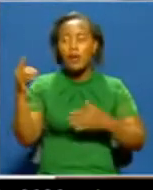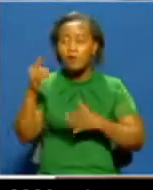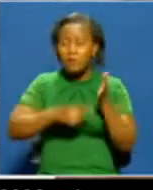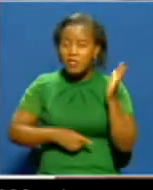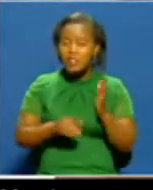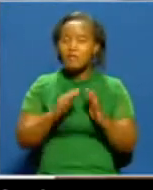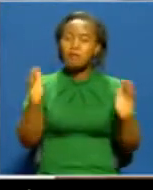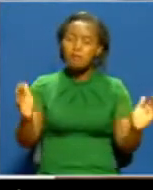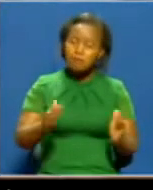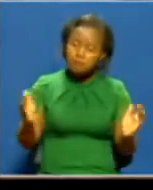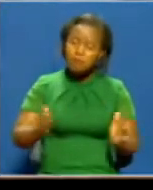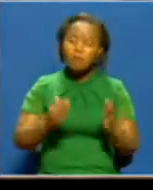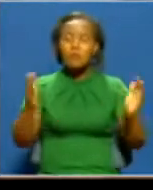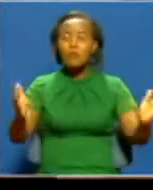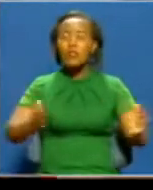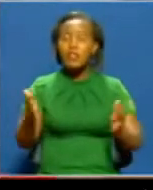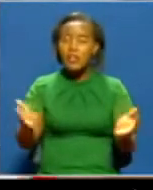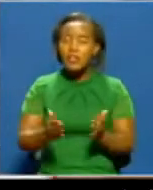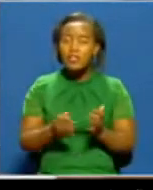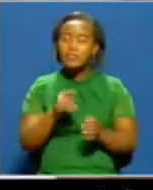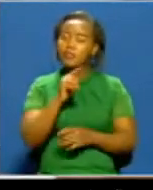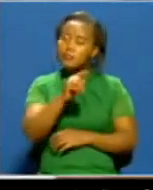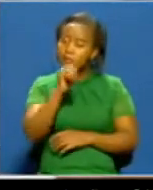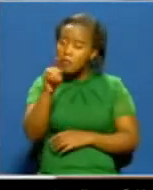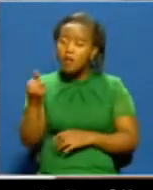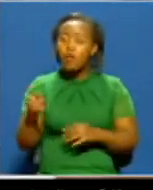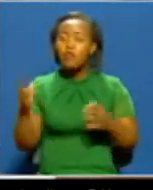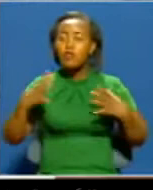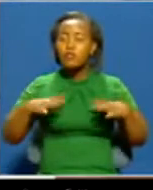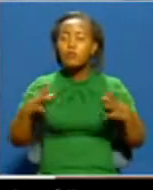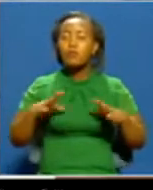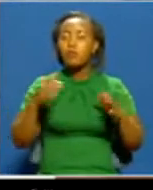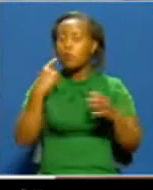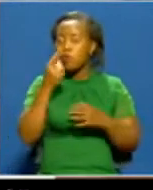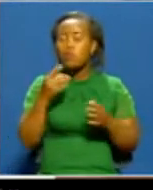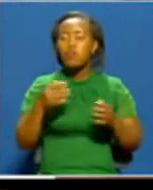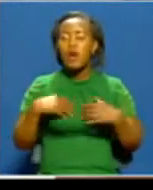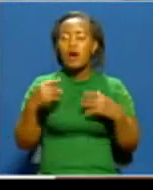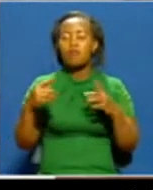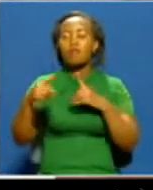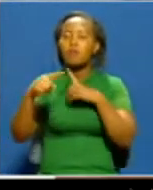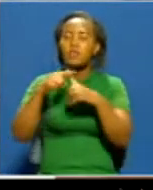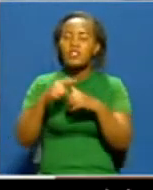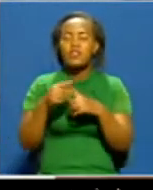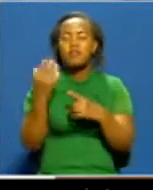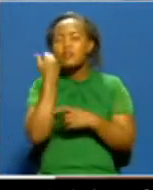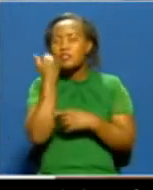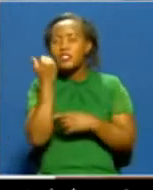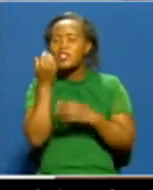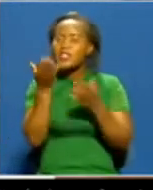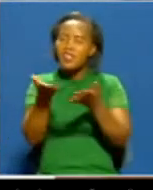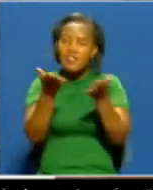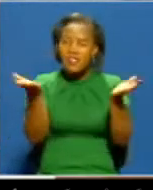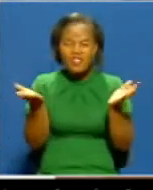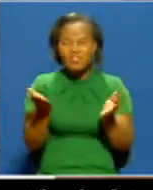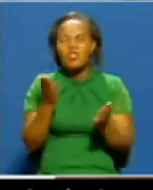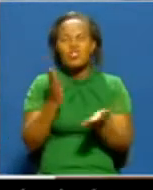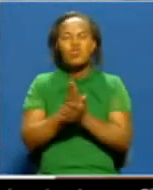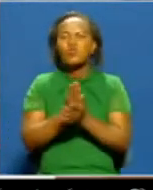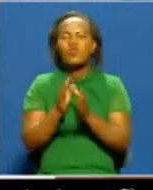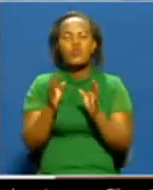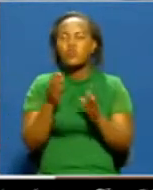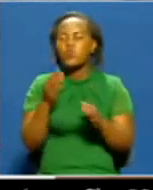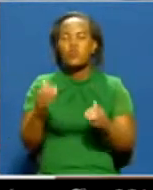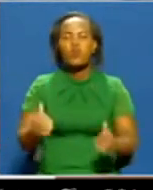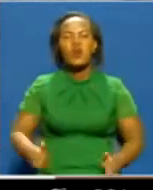and encourage is the fact that even those people who have had positive, even those people who turned positive, it is not the end of the world.